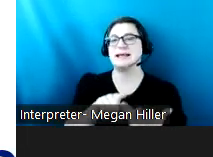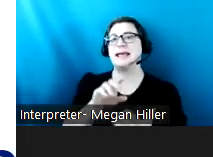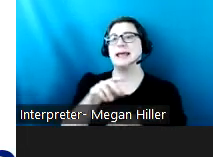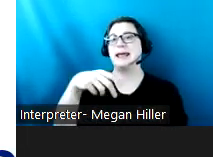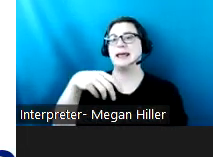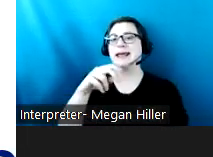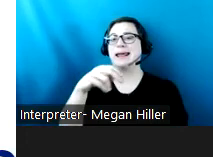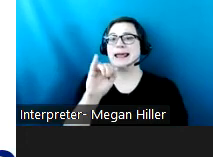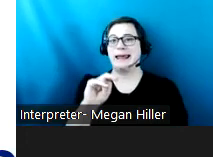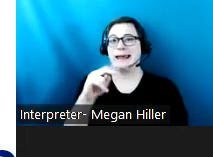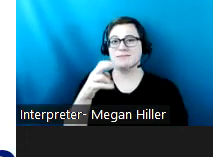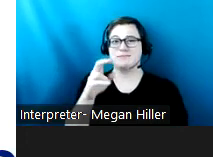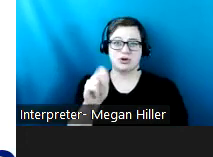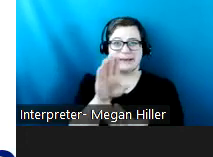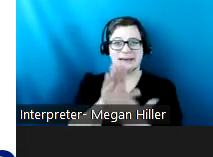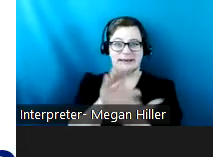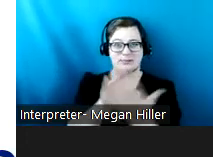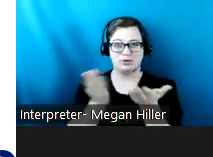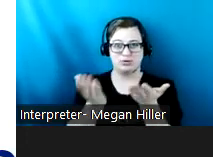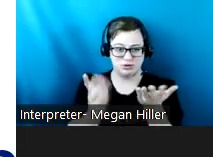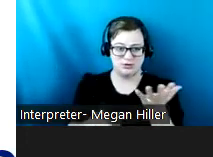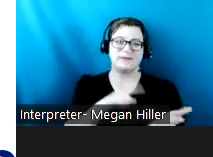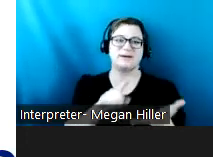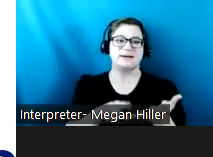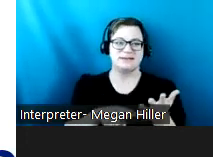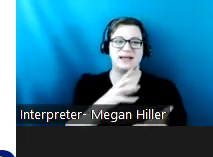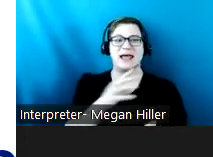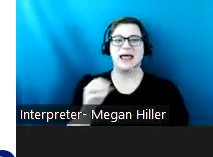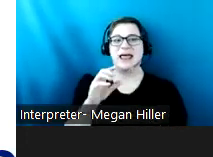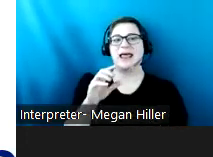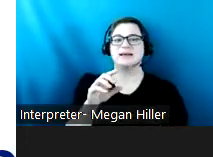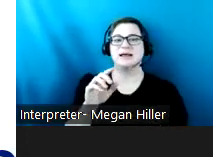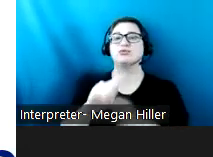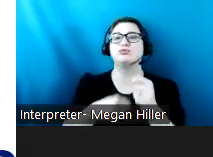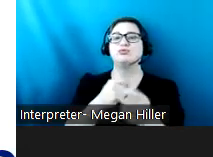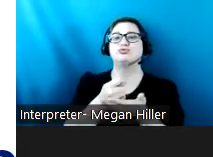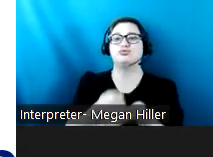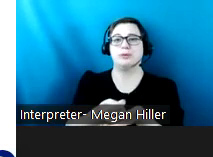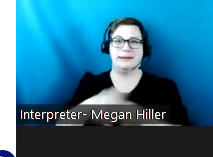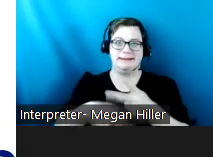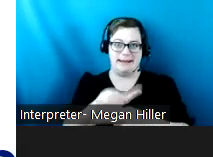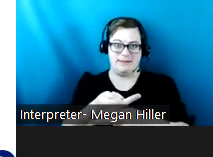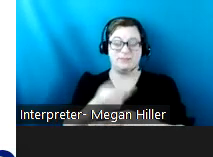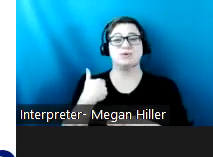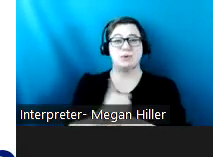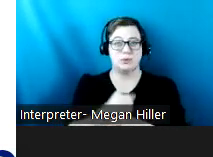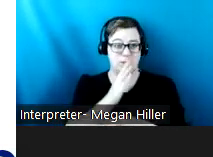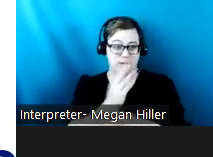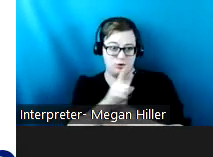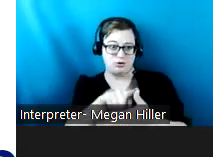type. So we're really utilizing this chapter to make sure that we provide the basis for updating our licensing